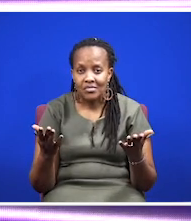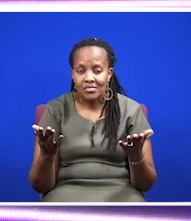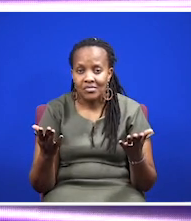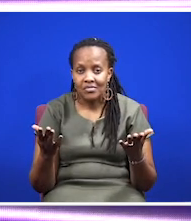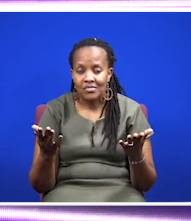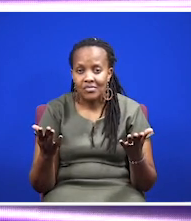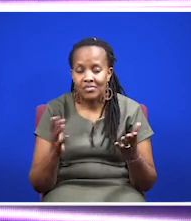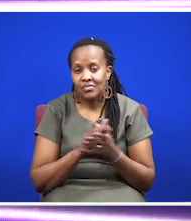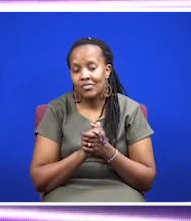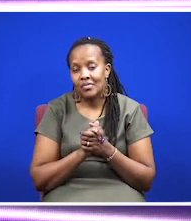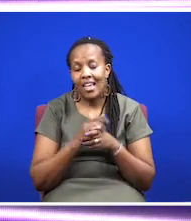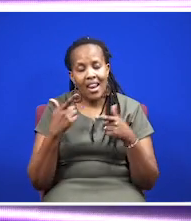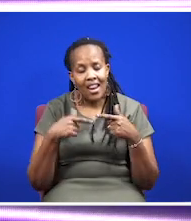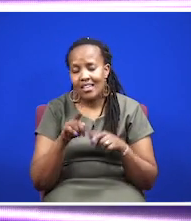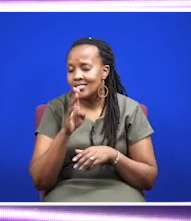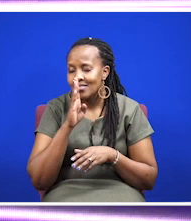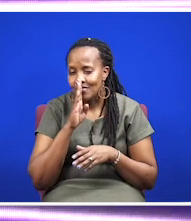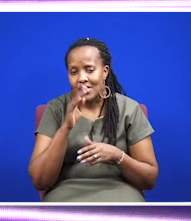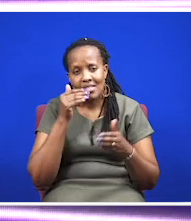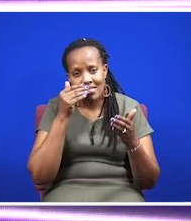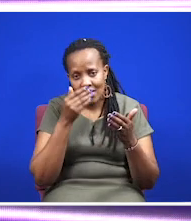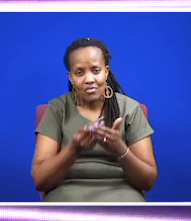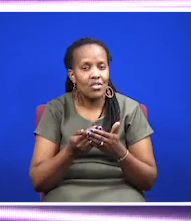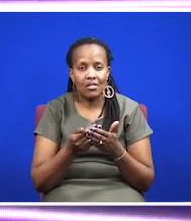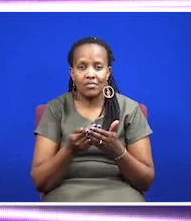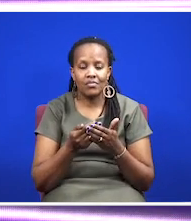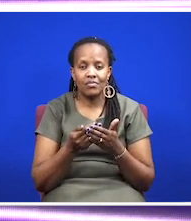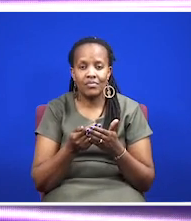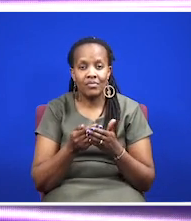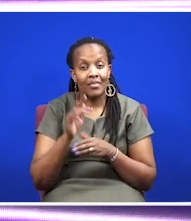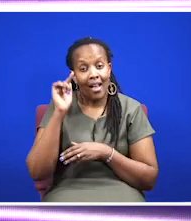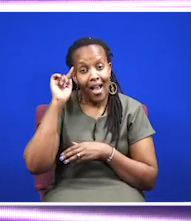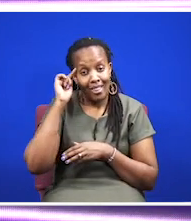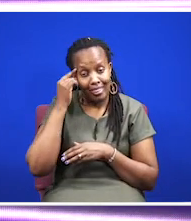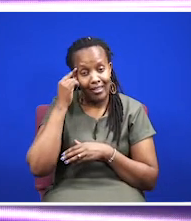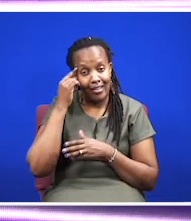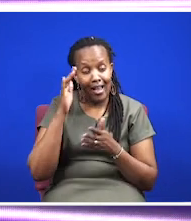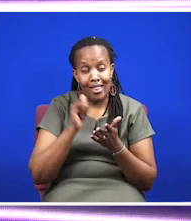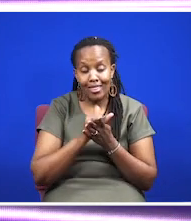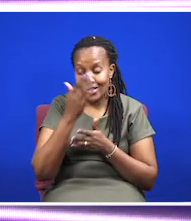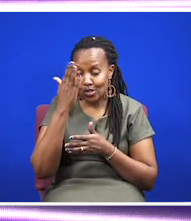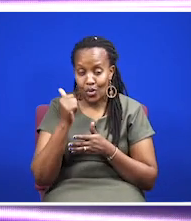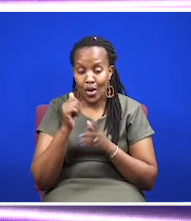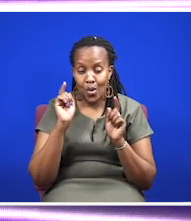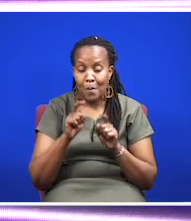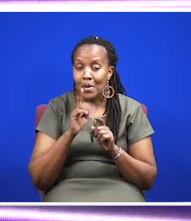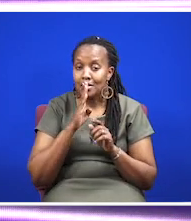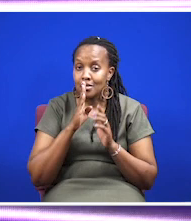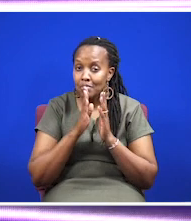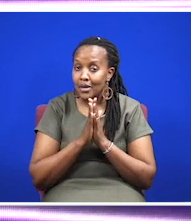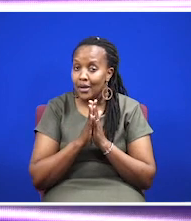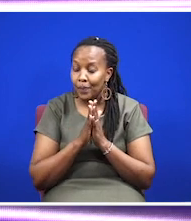with them. Let's still be grateful for what God has done. I think that's why we should pray the prayer of George Herbert,